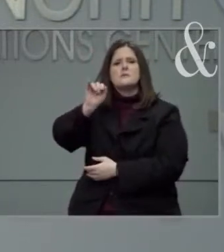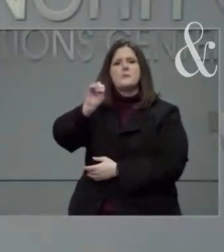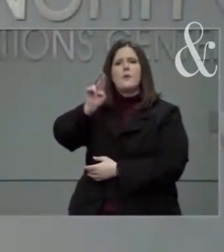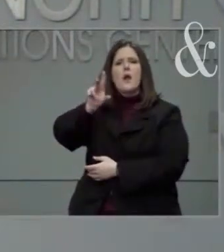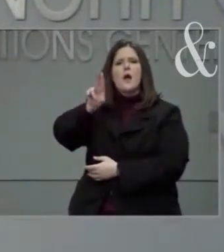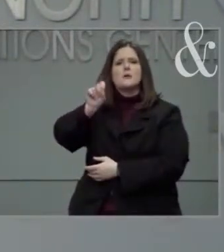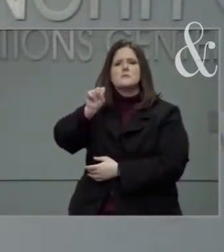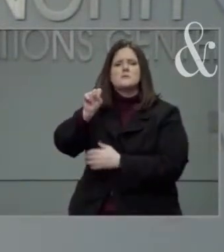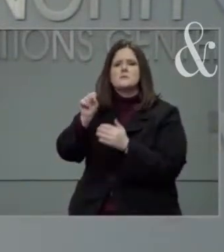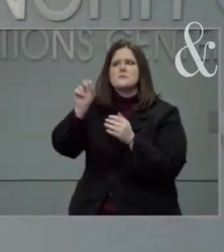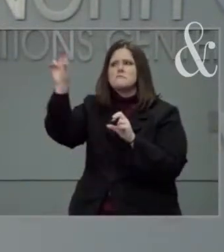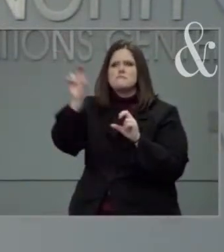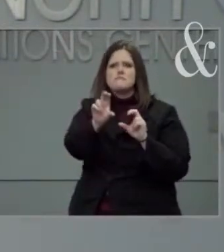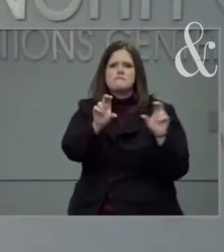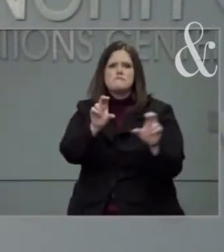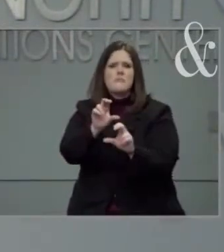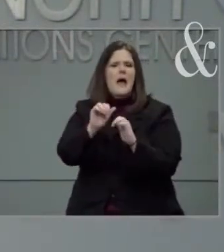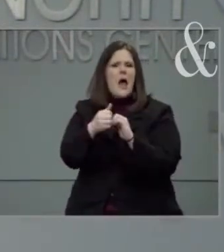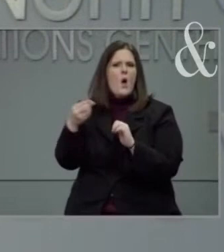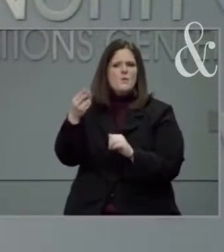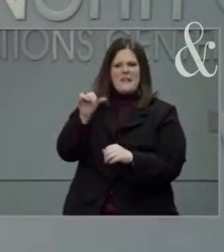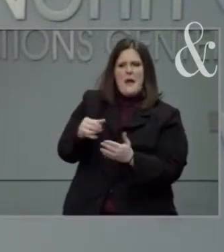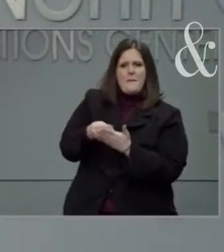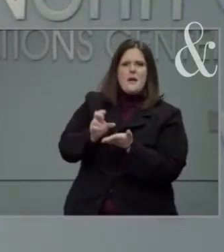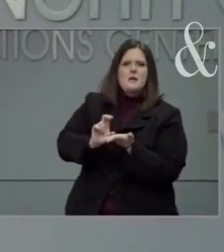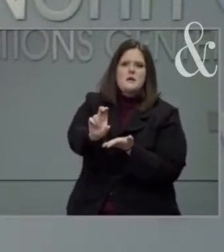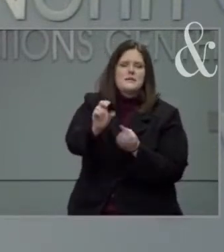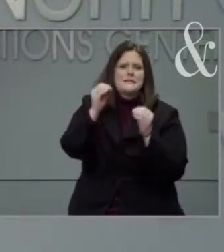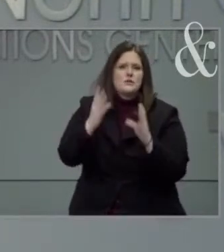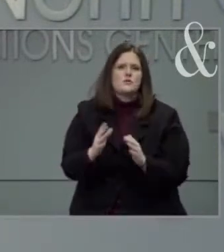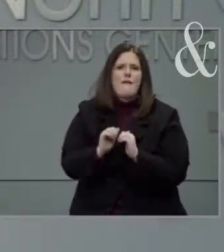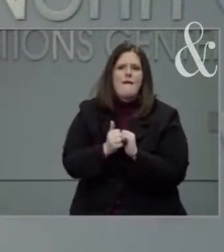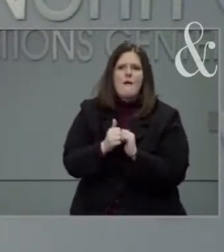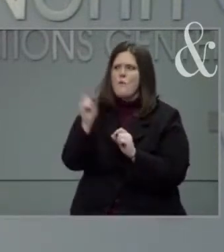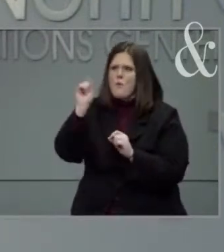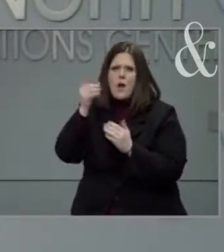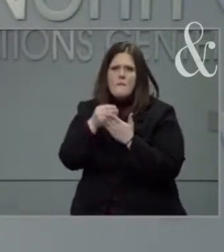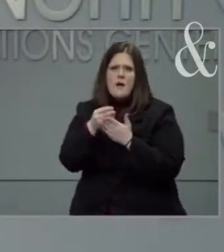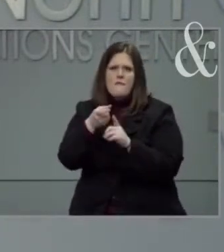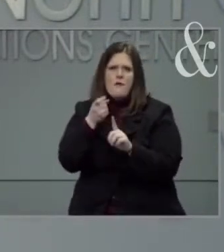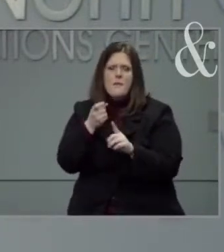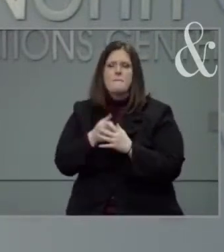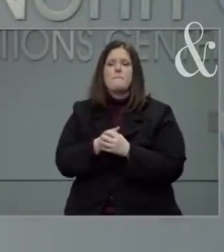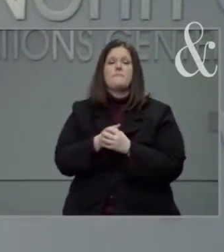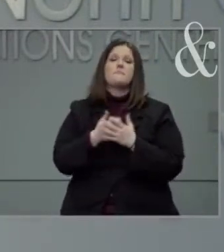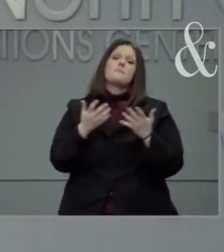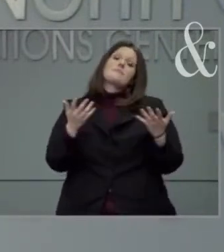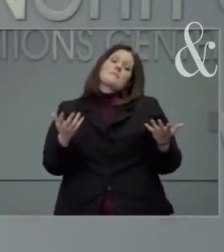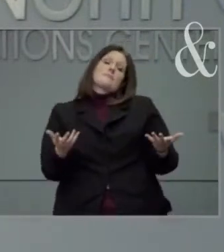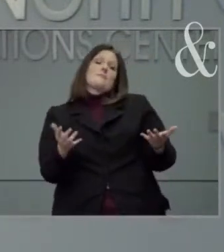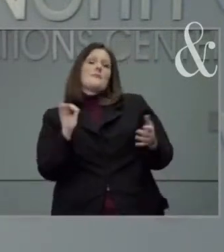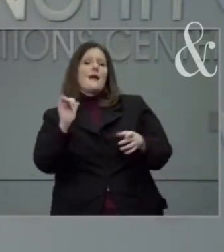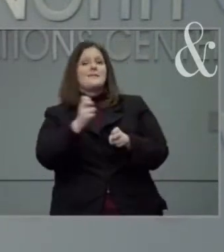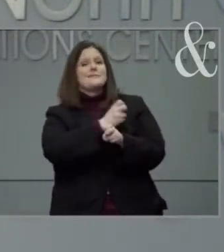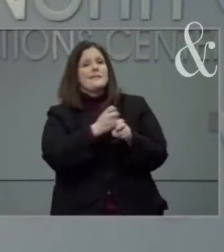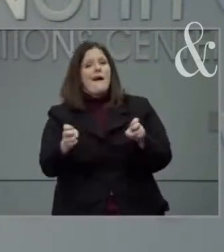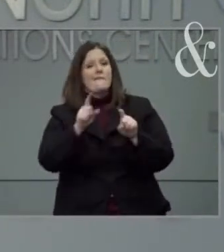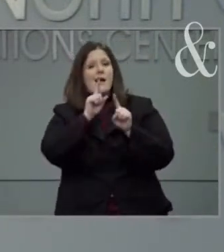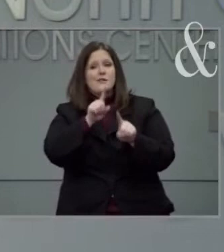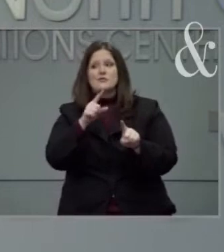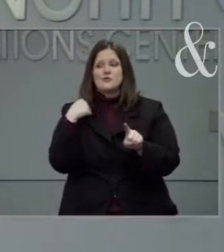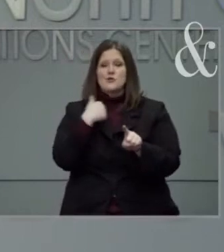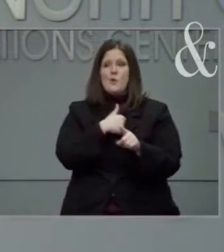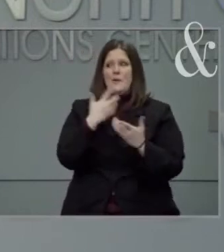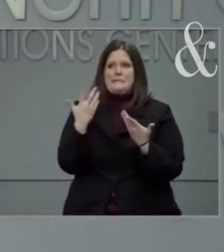That's a tough question to answer. Obviously, the known right now is the federal stimulus legislation that was passed and signed